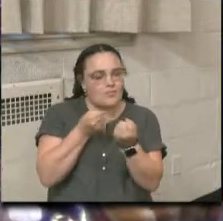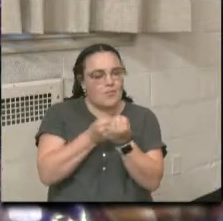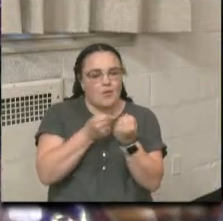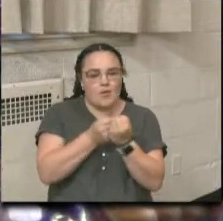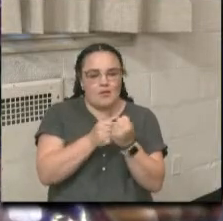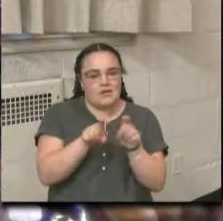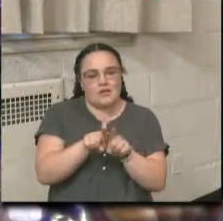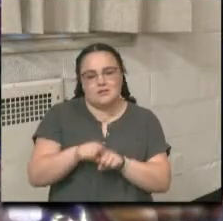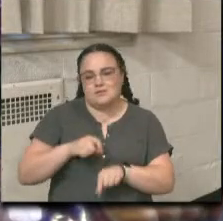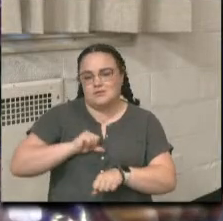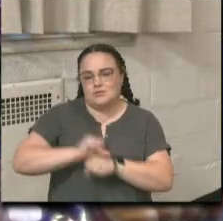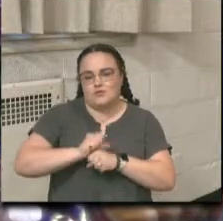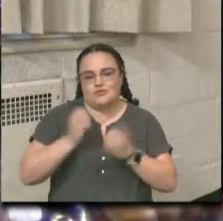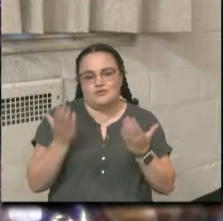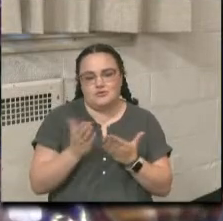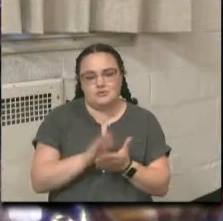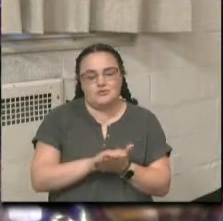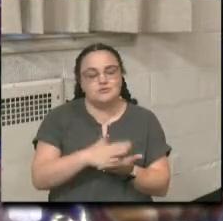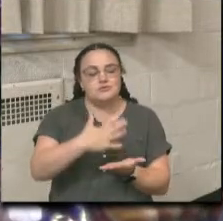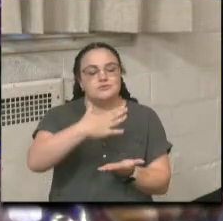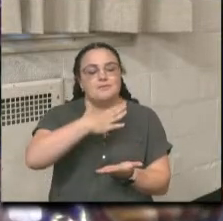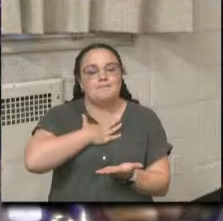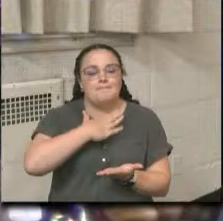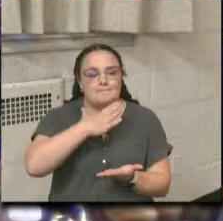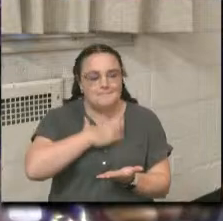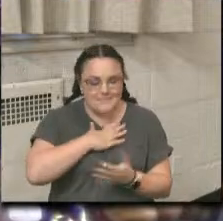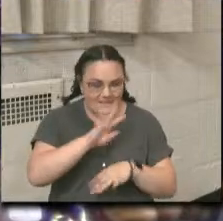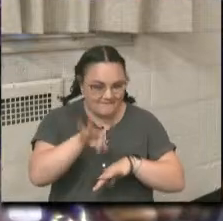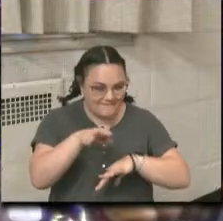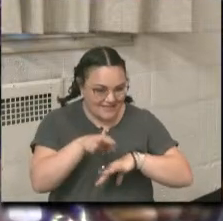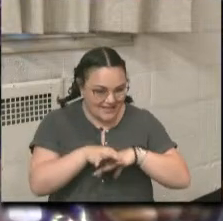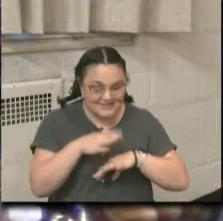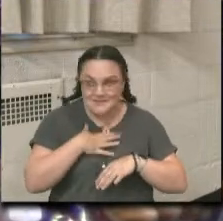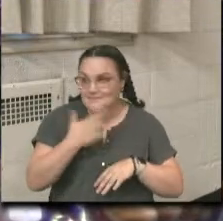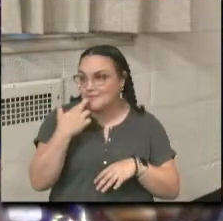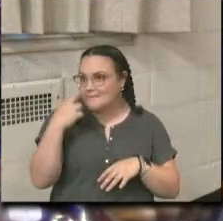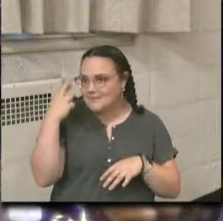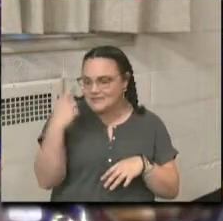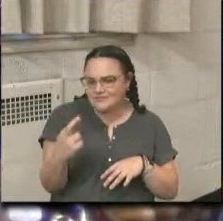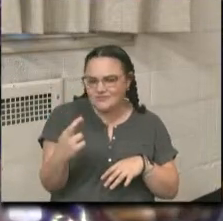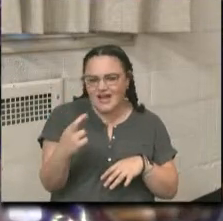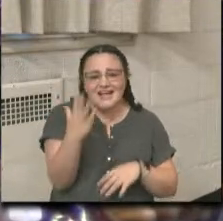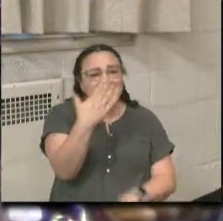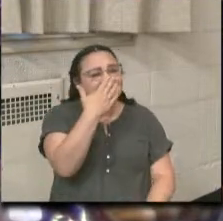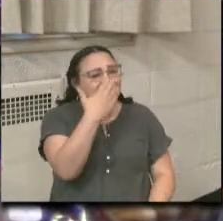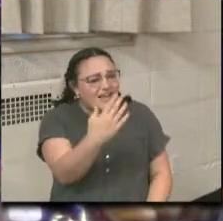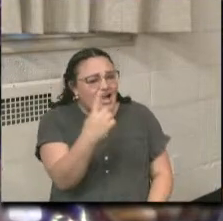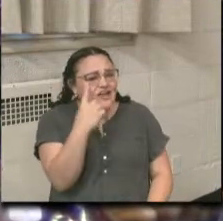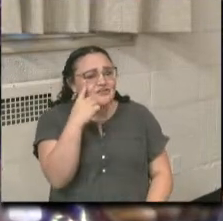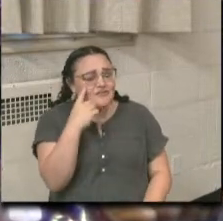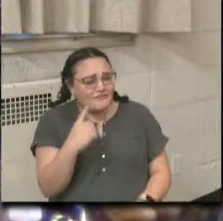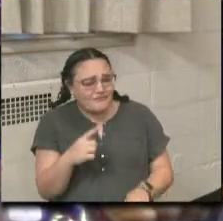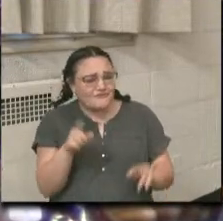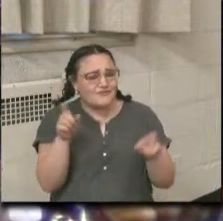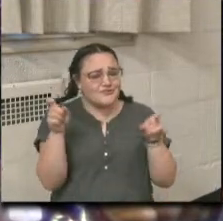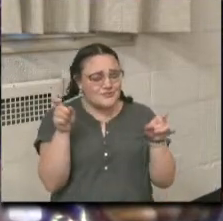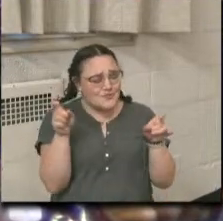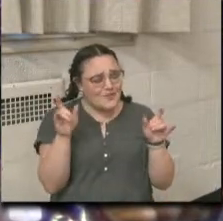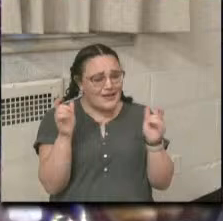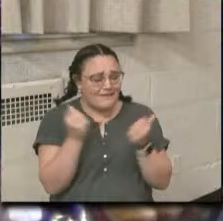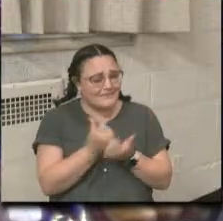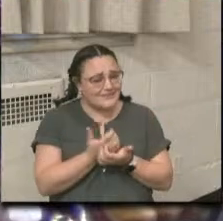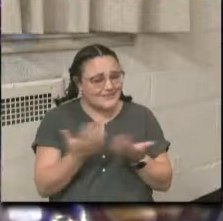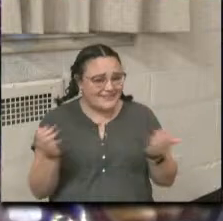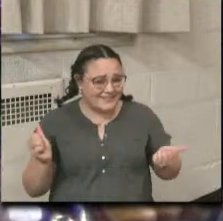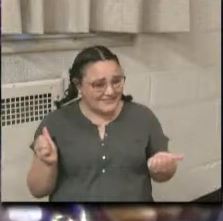here. To my Coach Rod, my fiance, my best friend, thank you for holding it down.